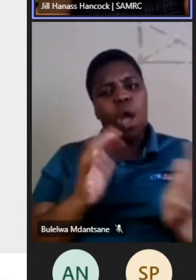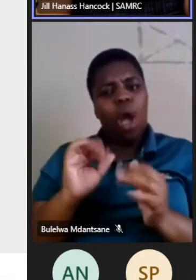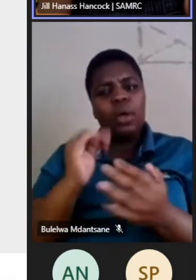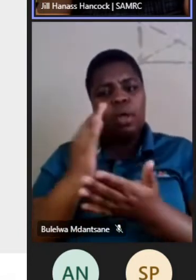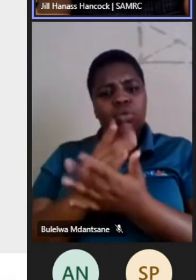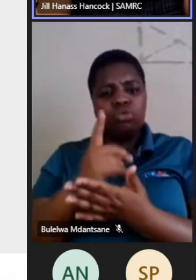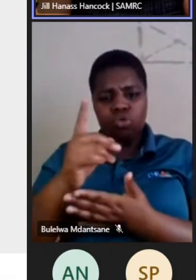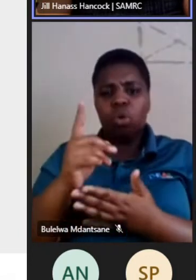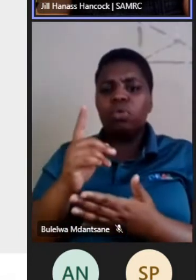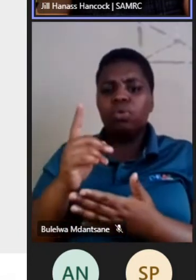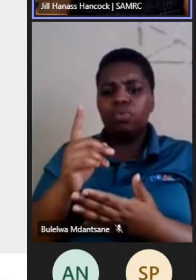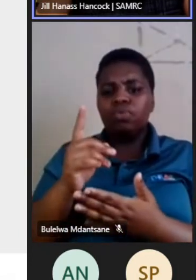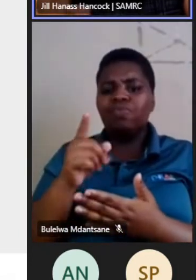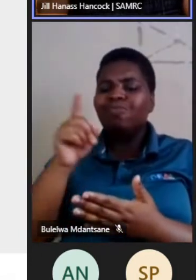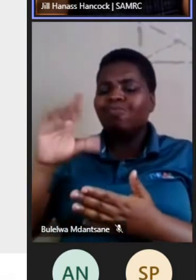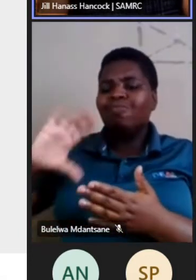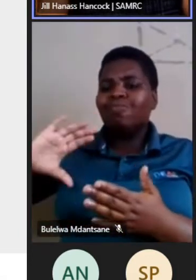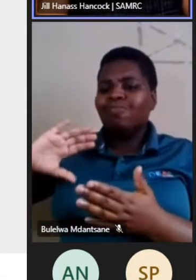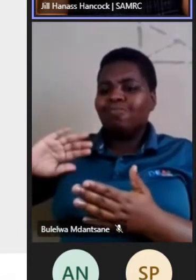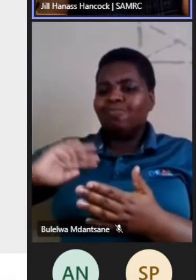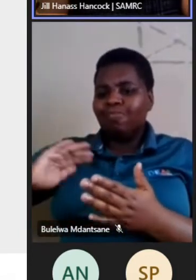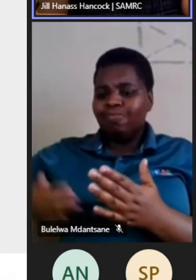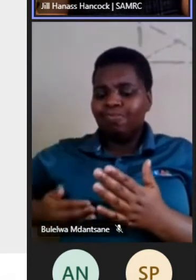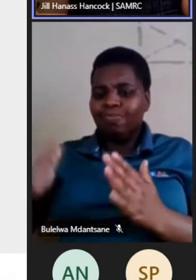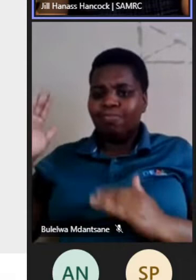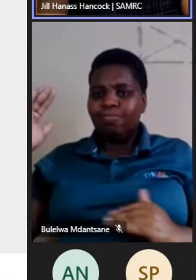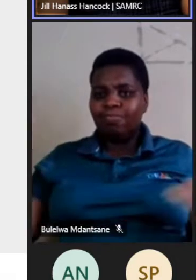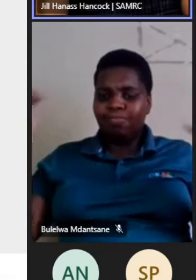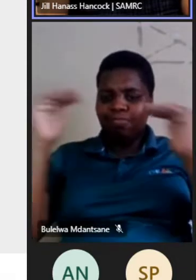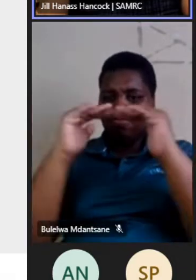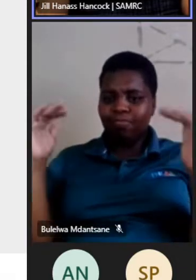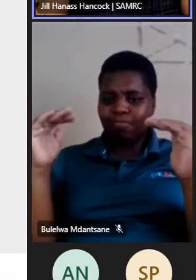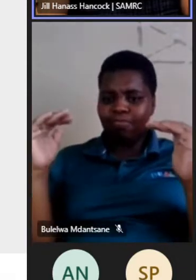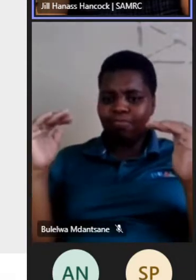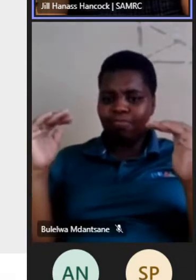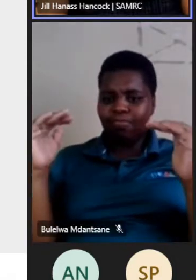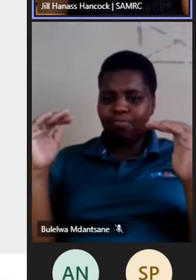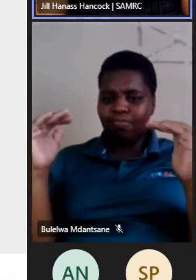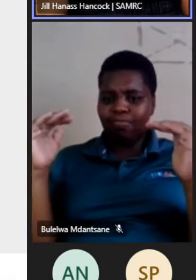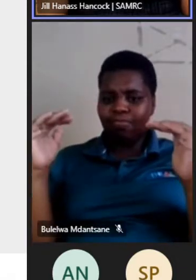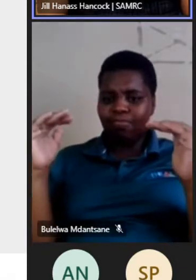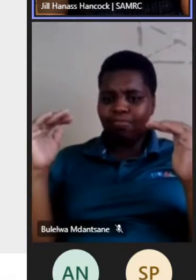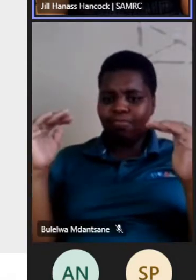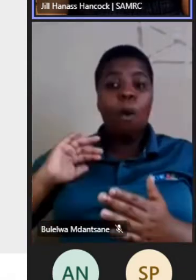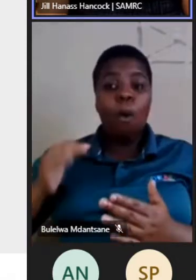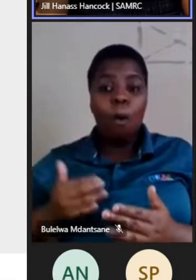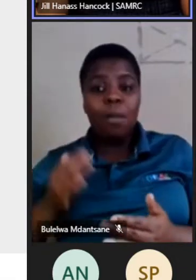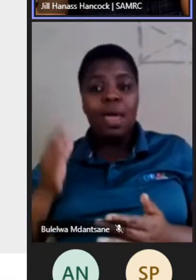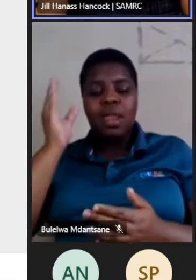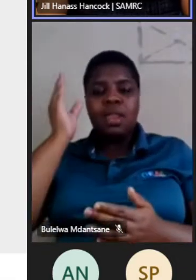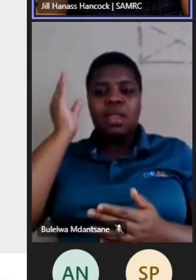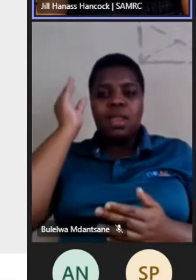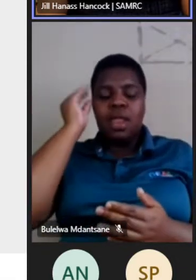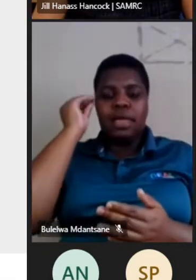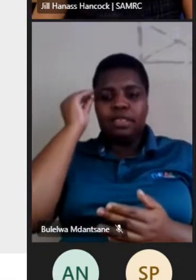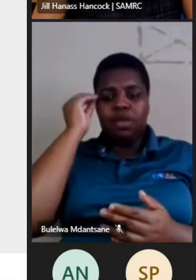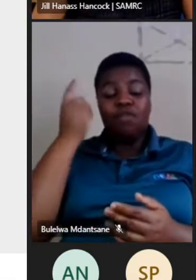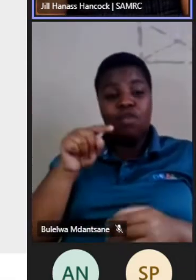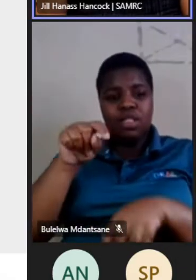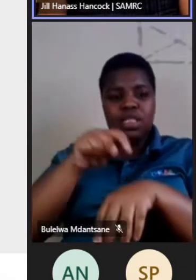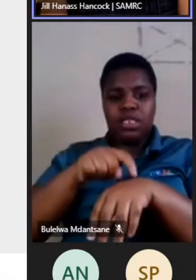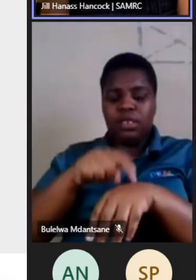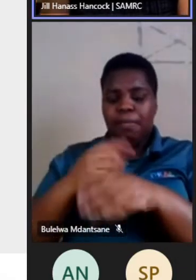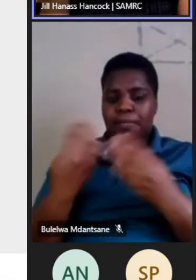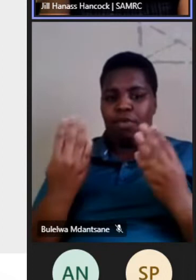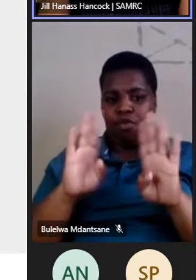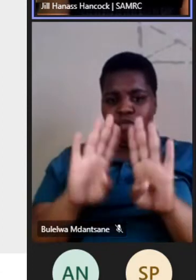and disability inequality, and that double load of work that particularly these women experienced during the pandemic. With